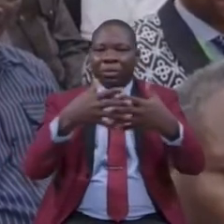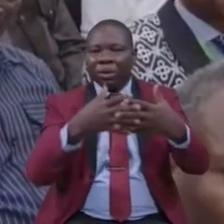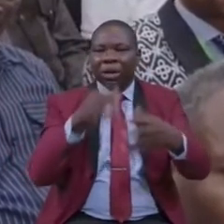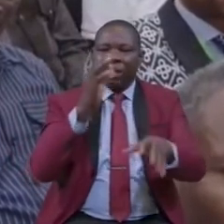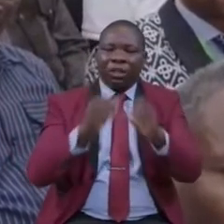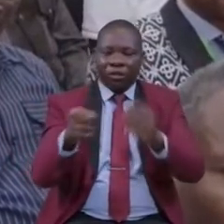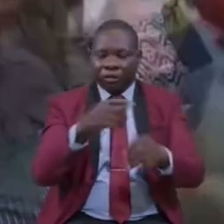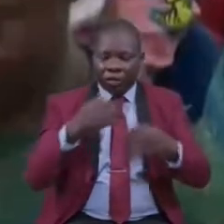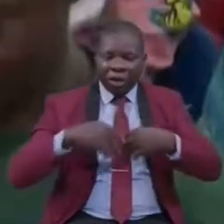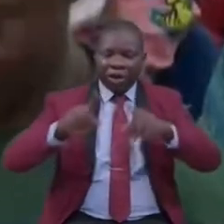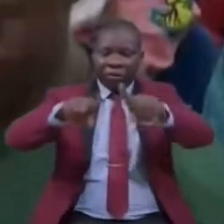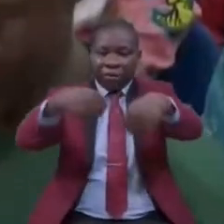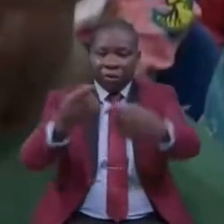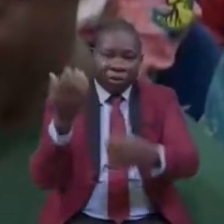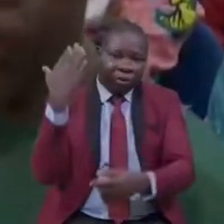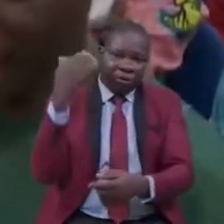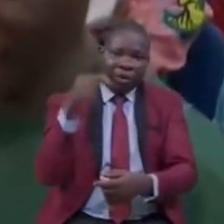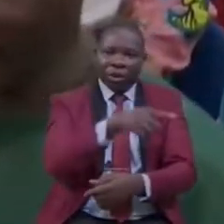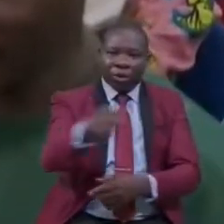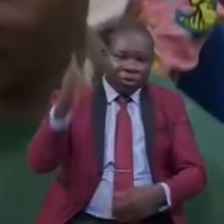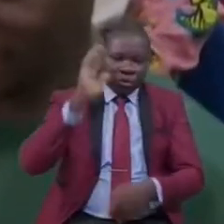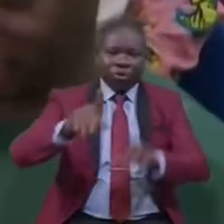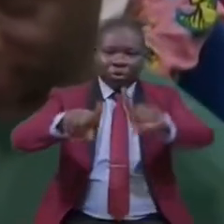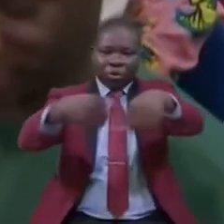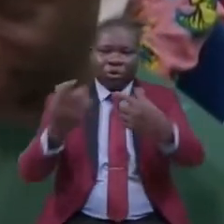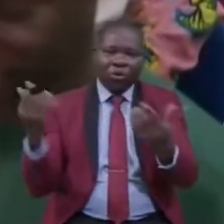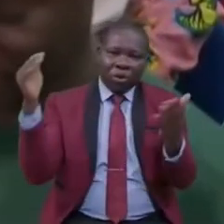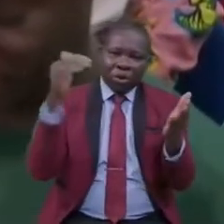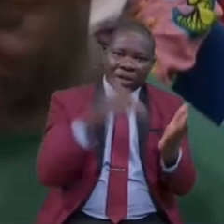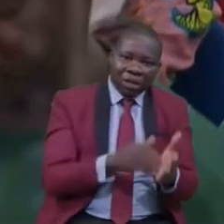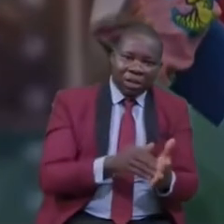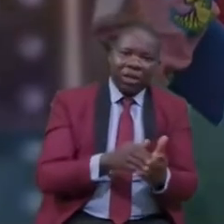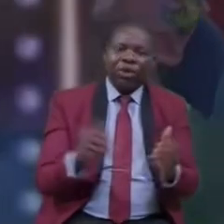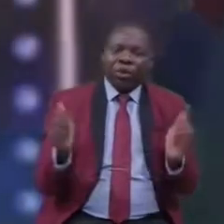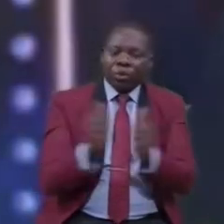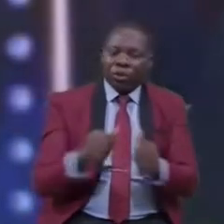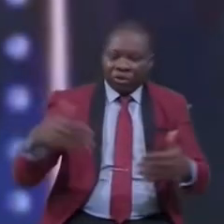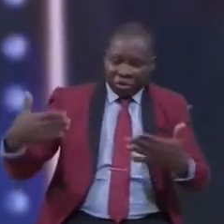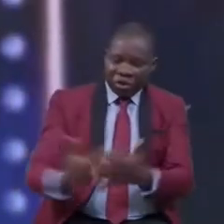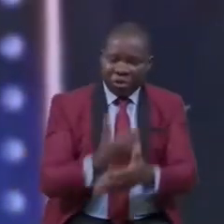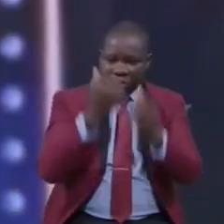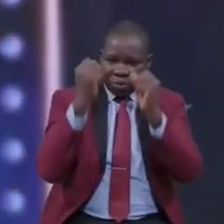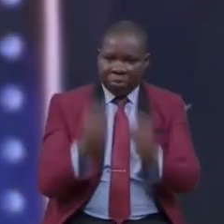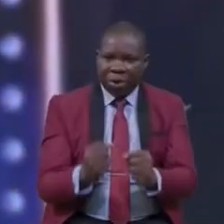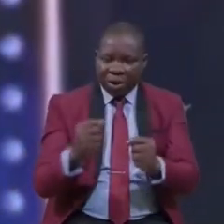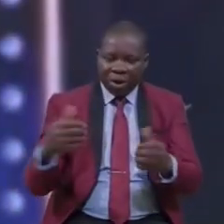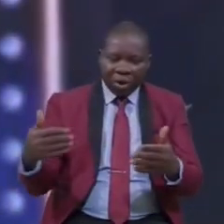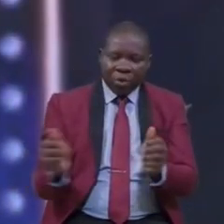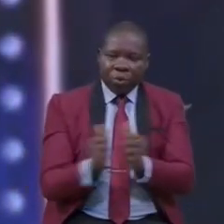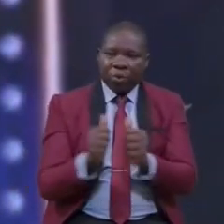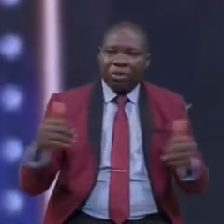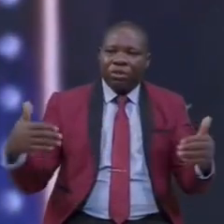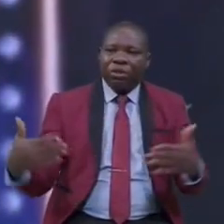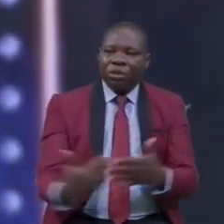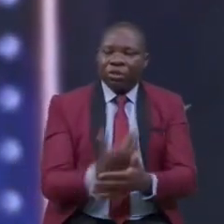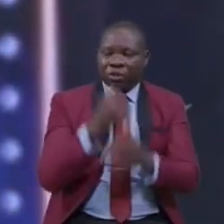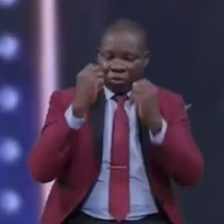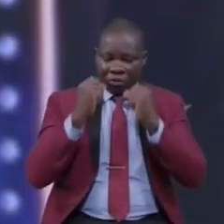go again. Amen. With new power. Amen. With new strength. Amen. With new